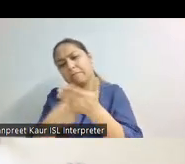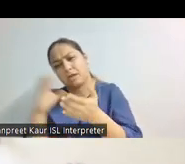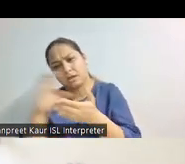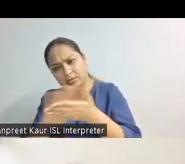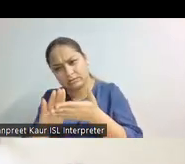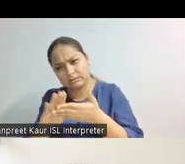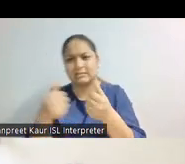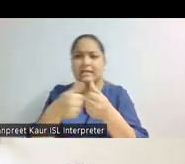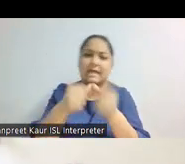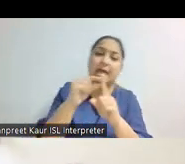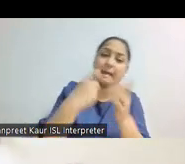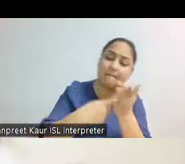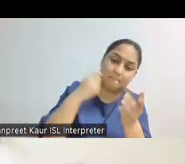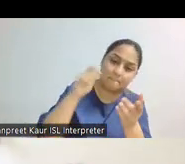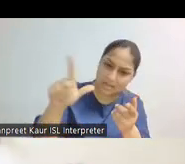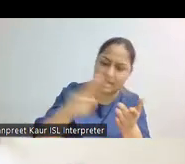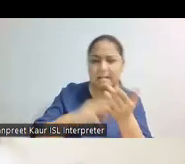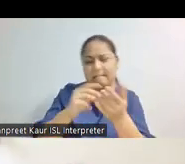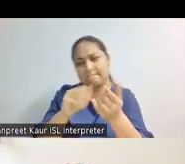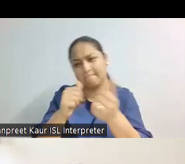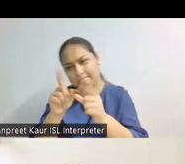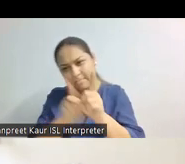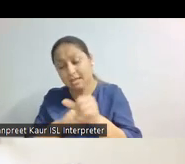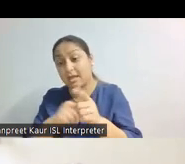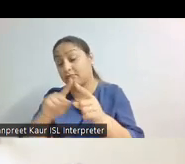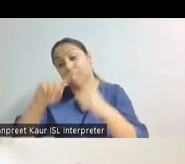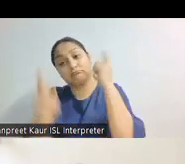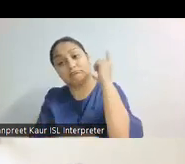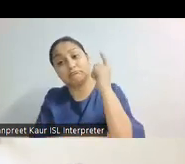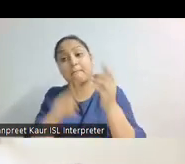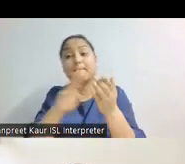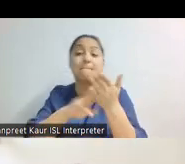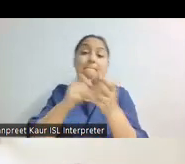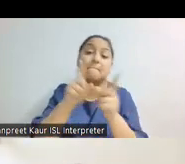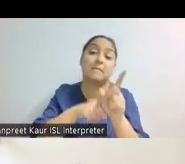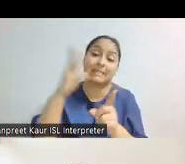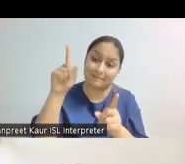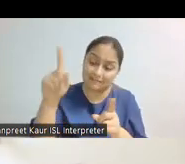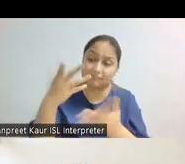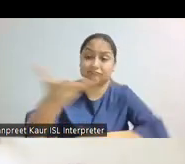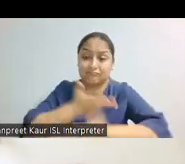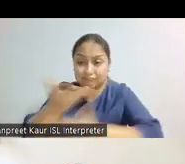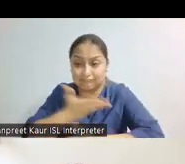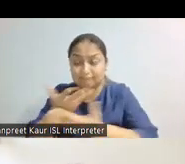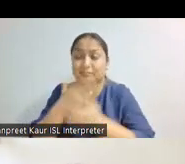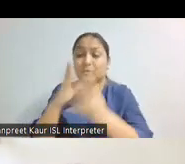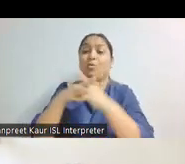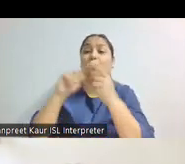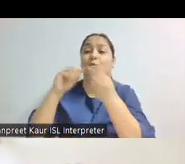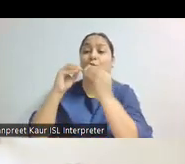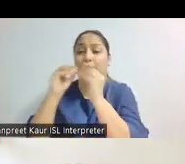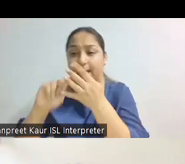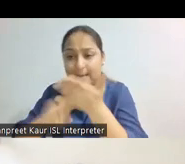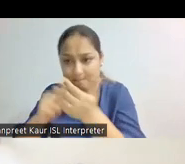April, May. So until May 31st, we'll be having discussions, webinars, consultations, leading to development of